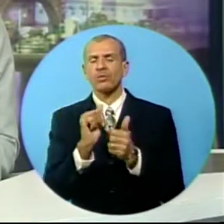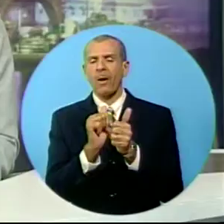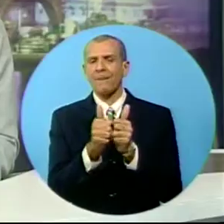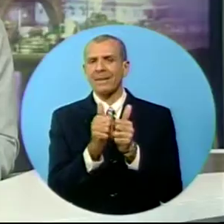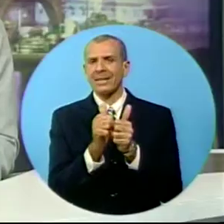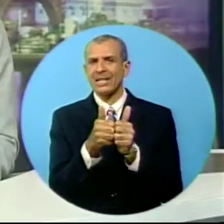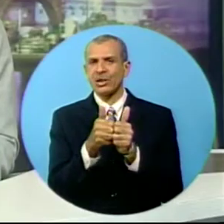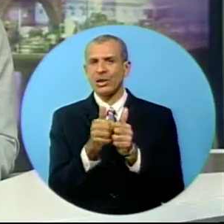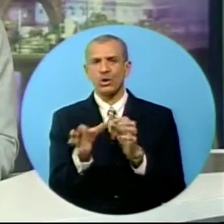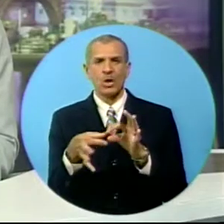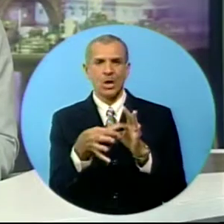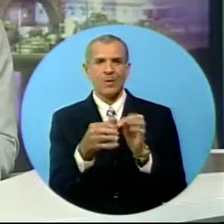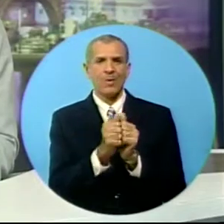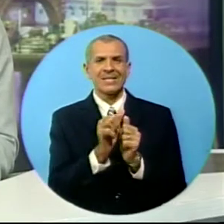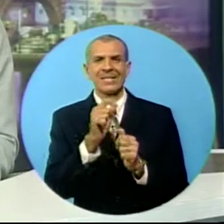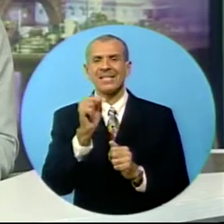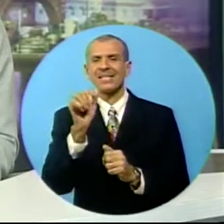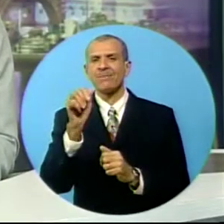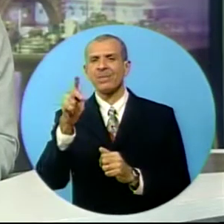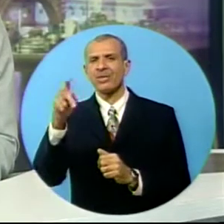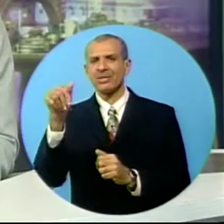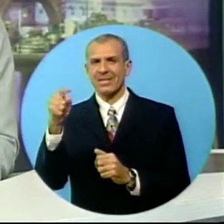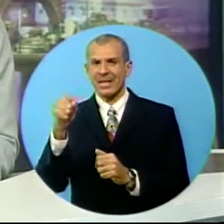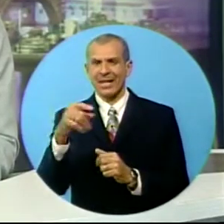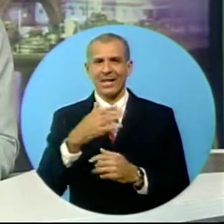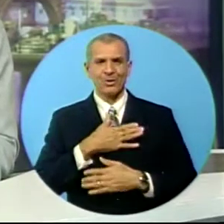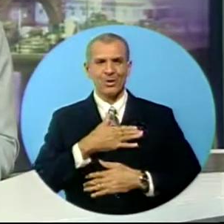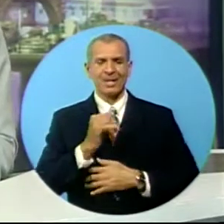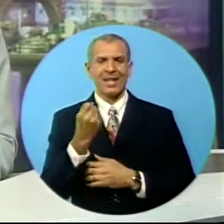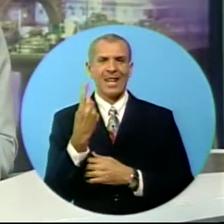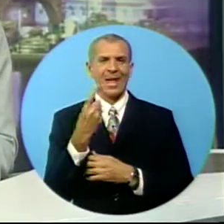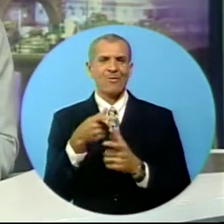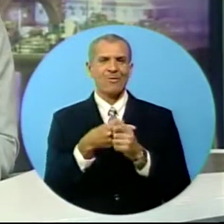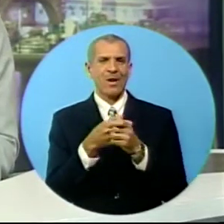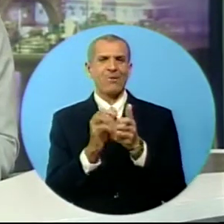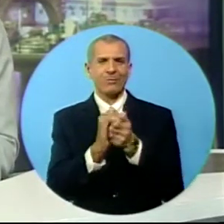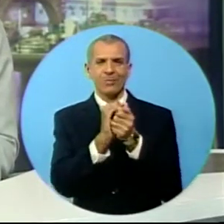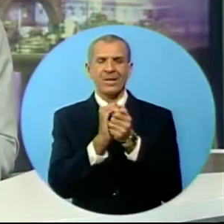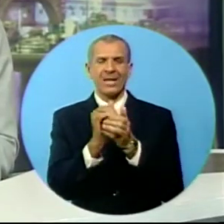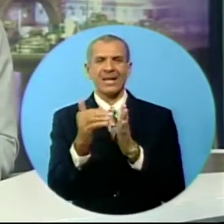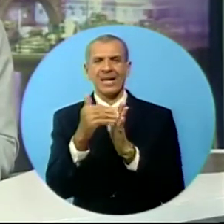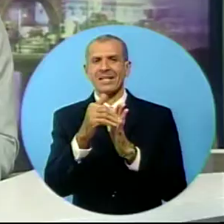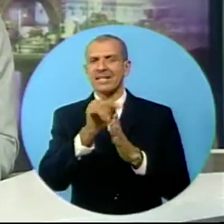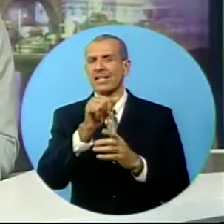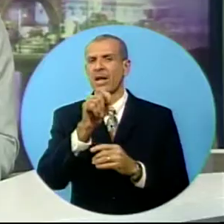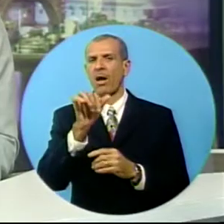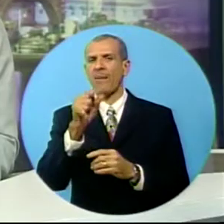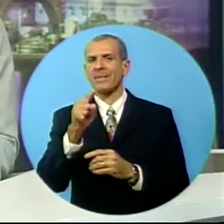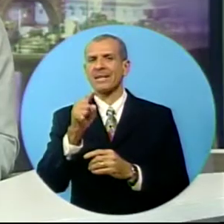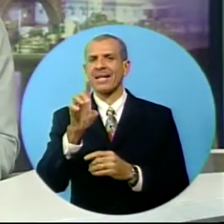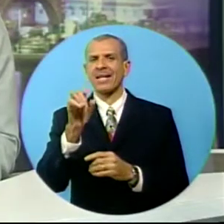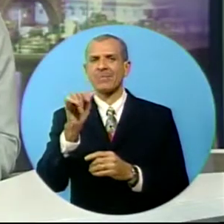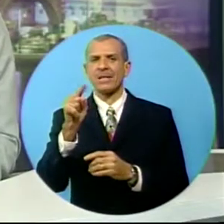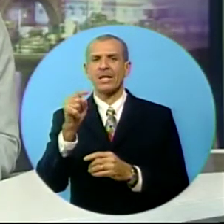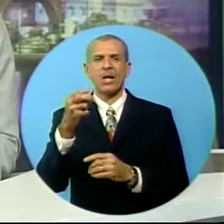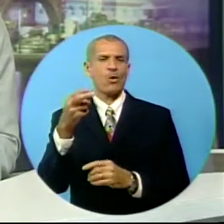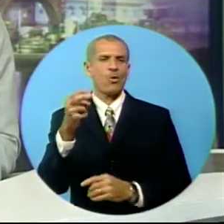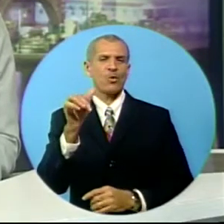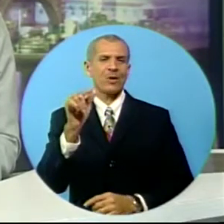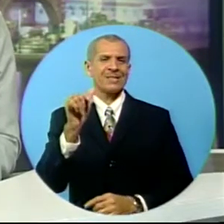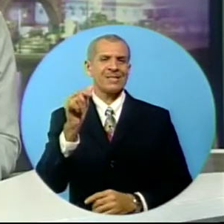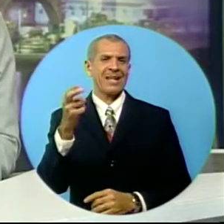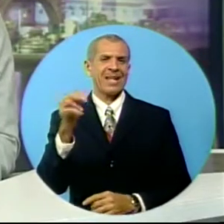joining them will be St. Stephens who enjoyed an 11 run win over St. Albans at the Desmond Haynes Complex in Holders Hill